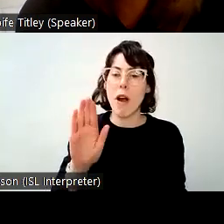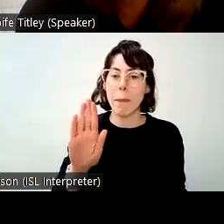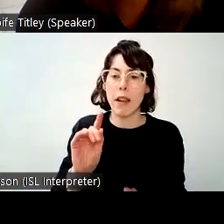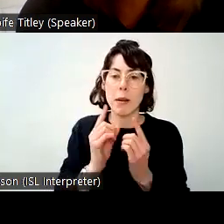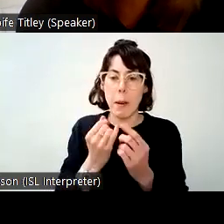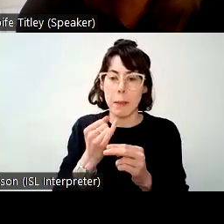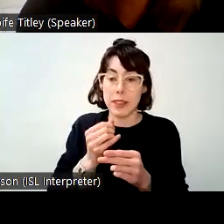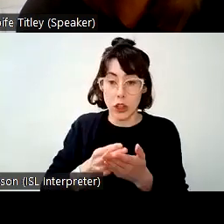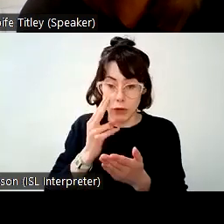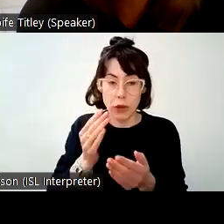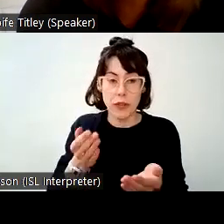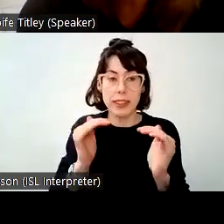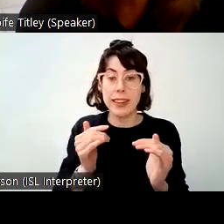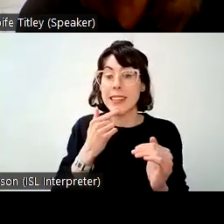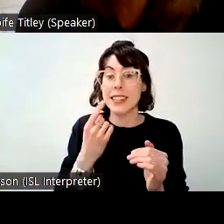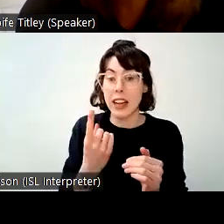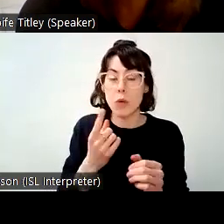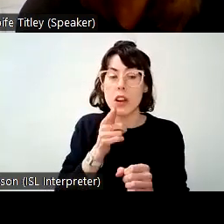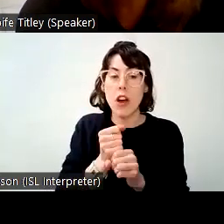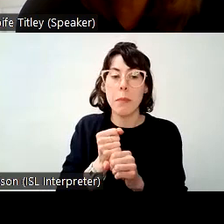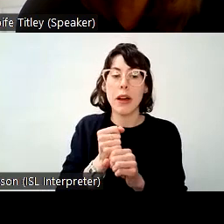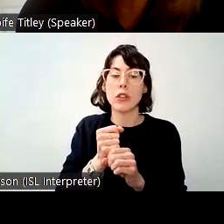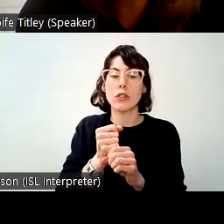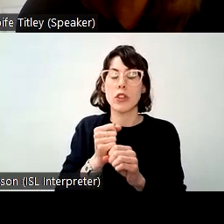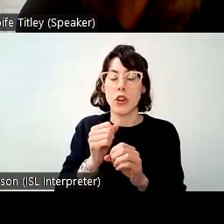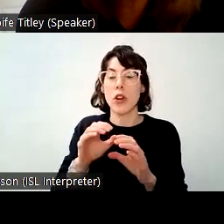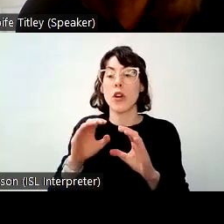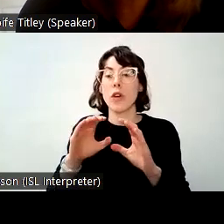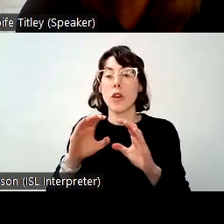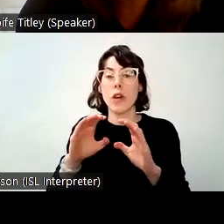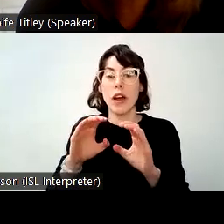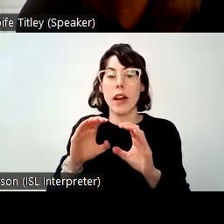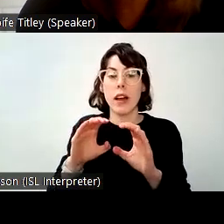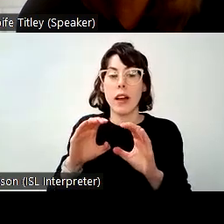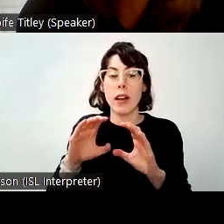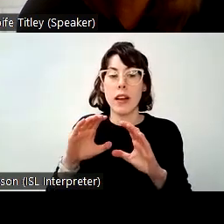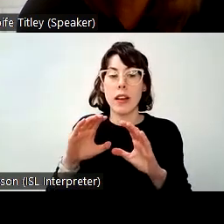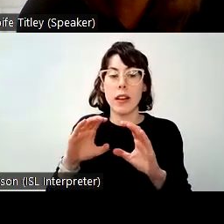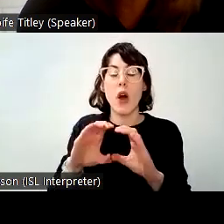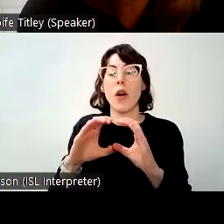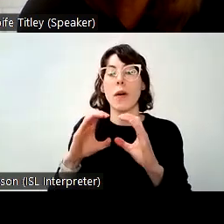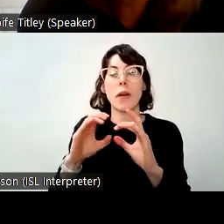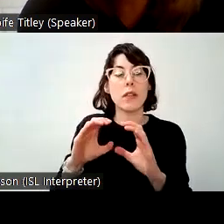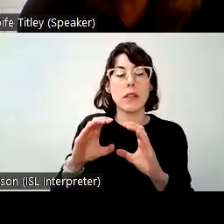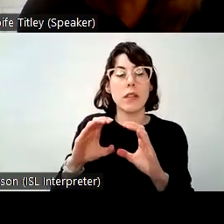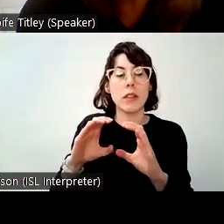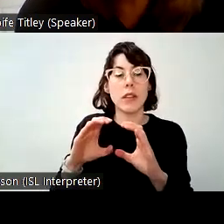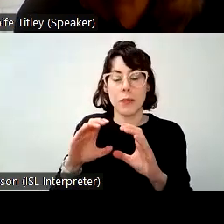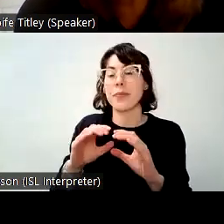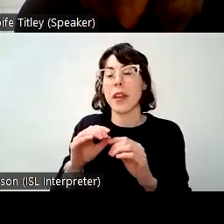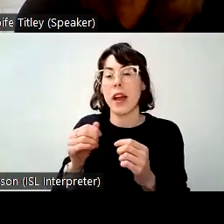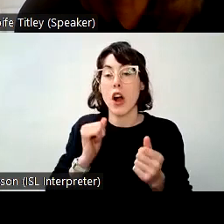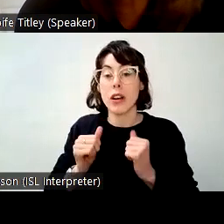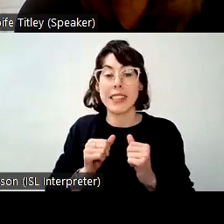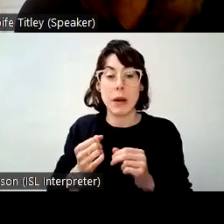work practice, local issues, global lens, and that's facilitated by Marianne O'Shea in the Department of Applied Social Studies.